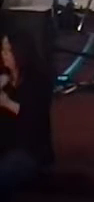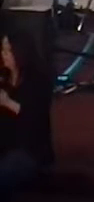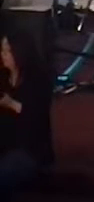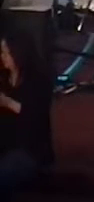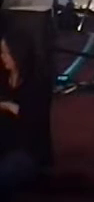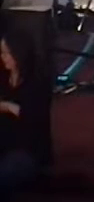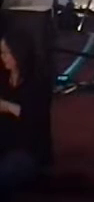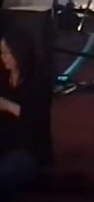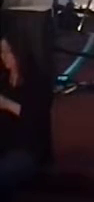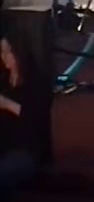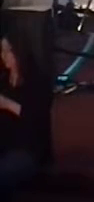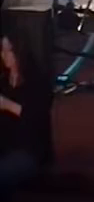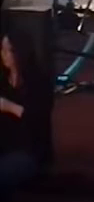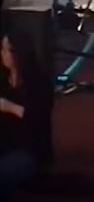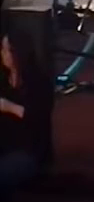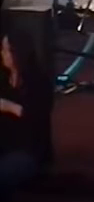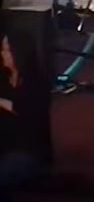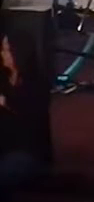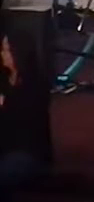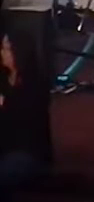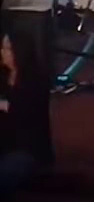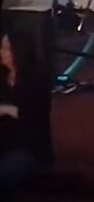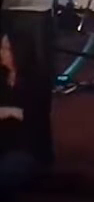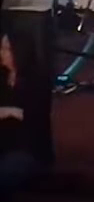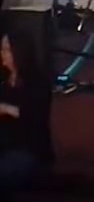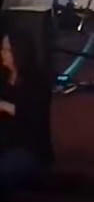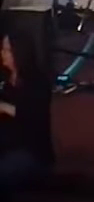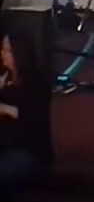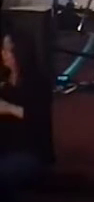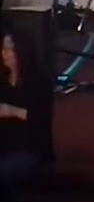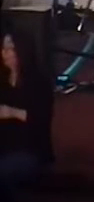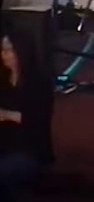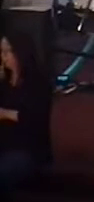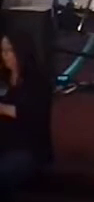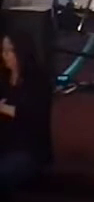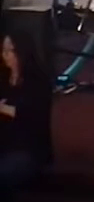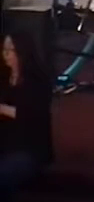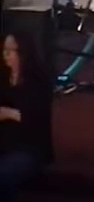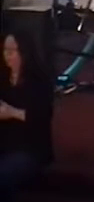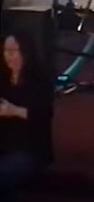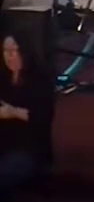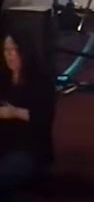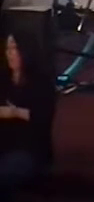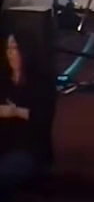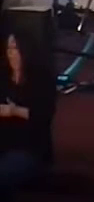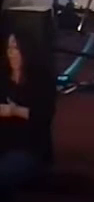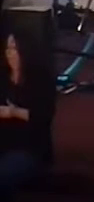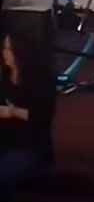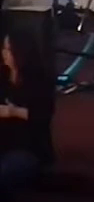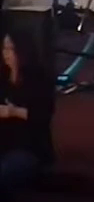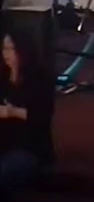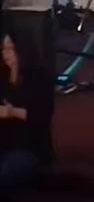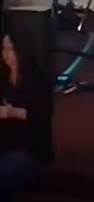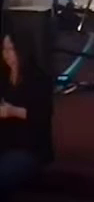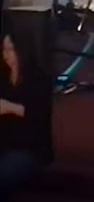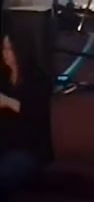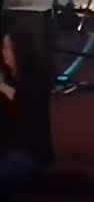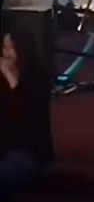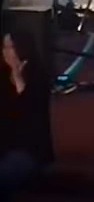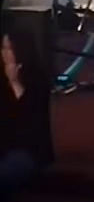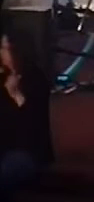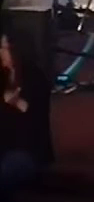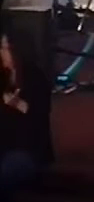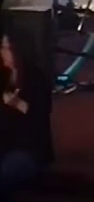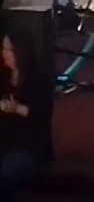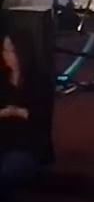he decided to go back to church and, you know, keep the Lord's covenant. And I said, you know, I don't know. I'm not sure if he's in heaven or not. And I